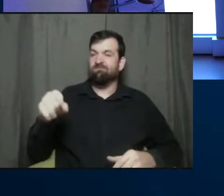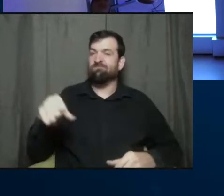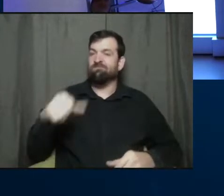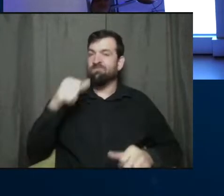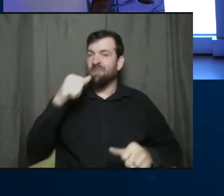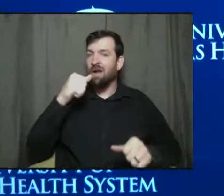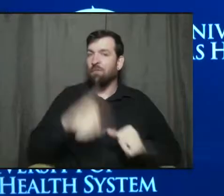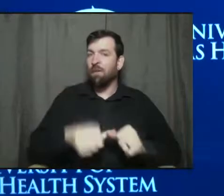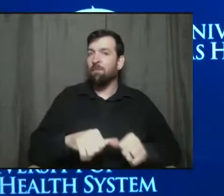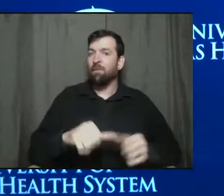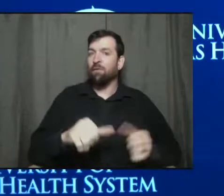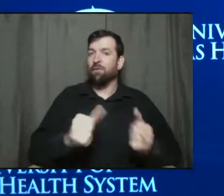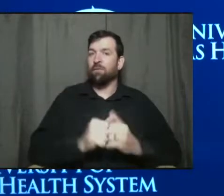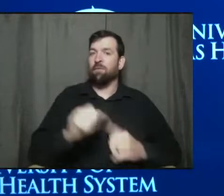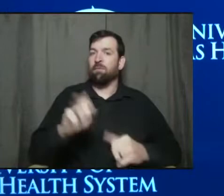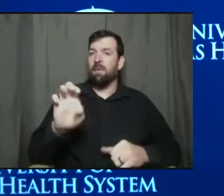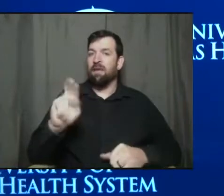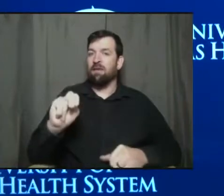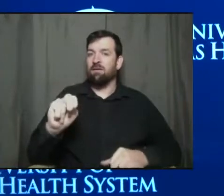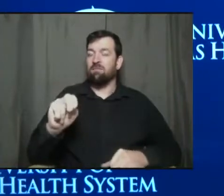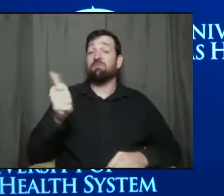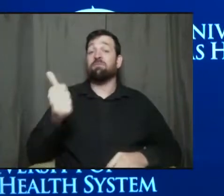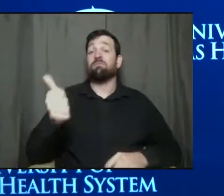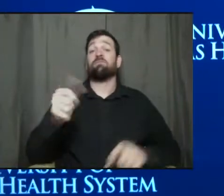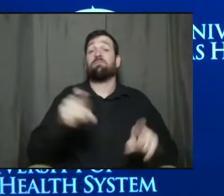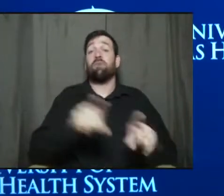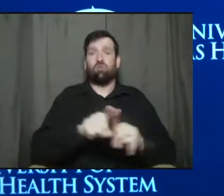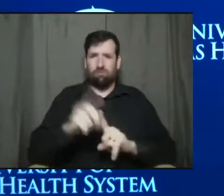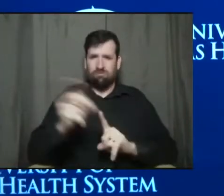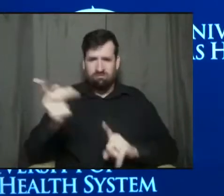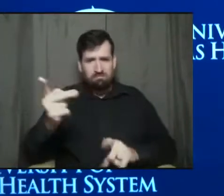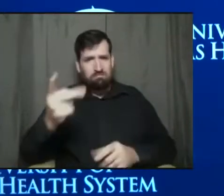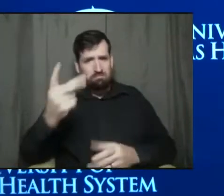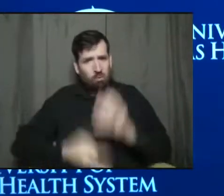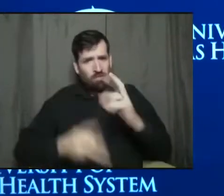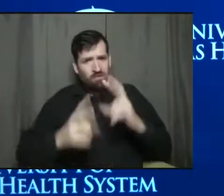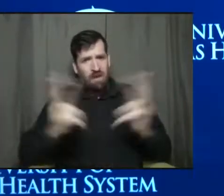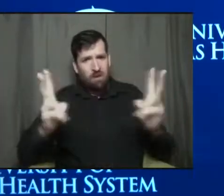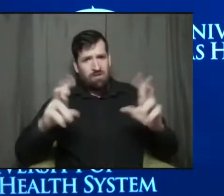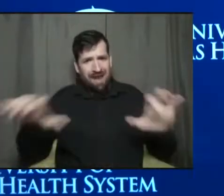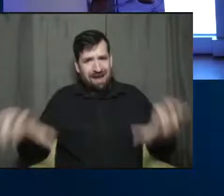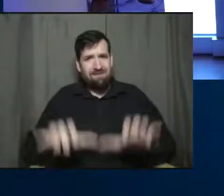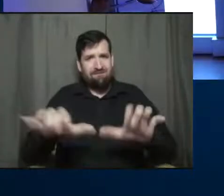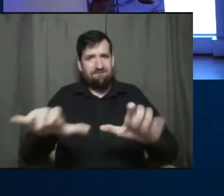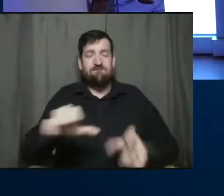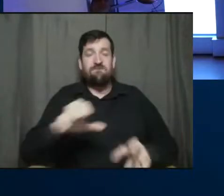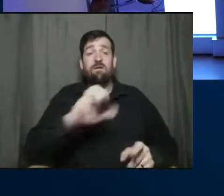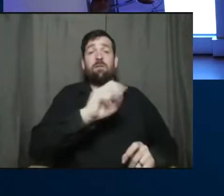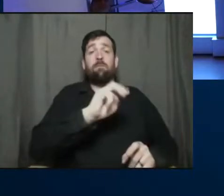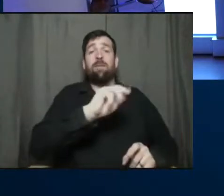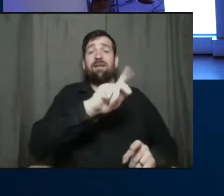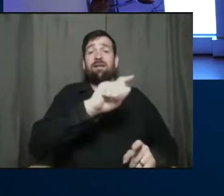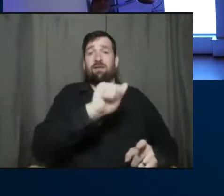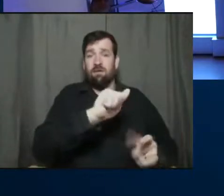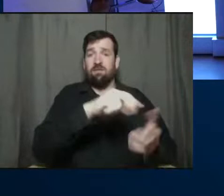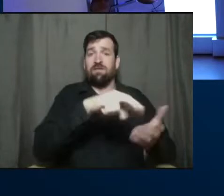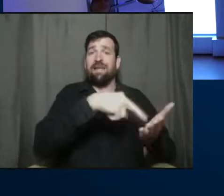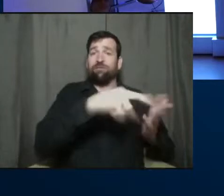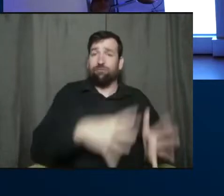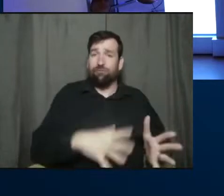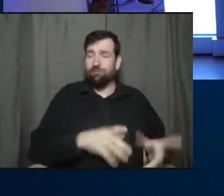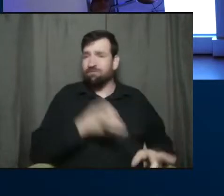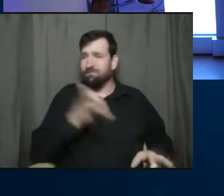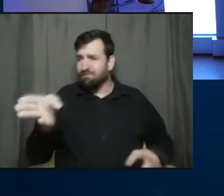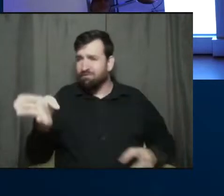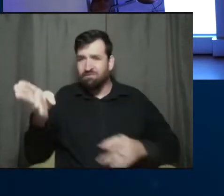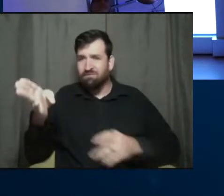Ben because you were also you guys were both really active because Amanda was a dancer. Ben worked out on whatever high performing